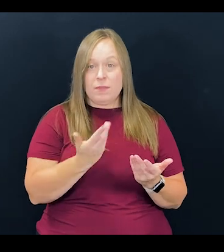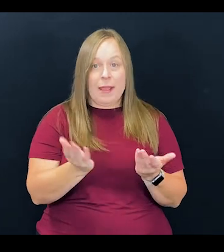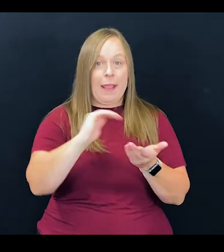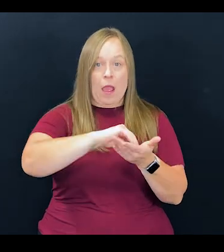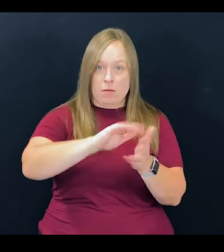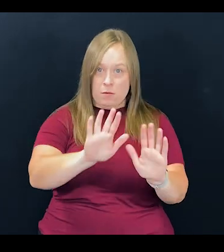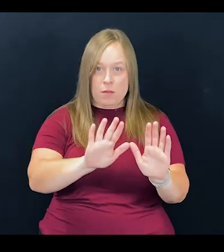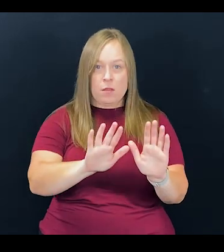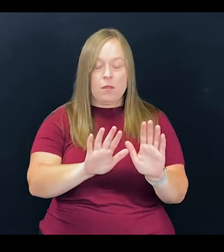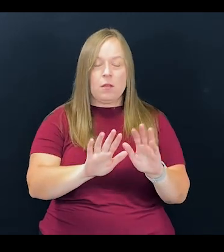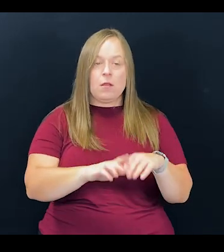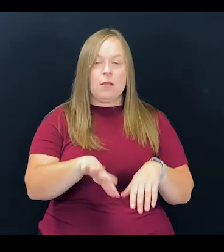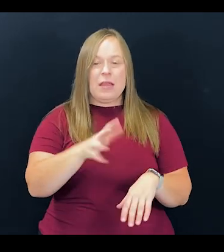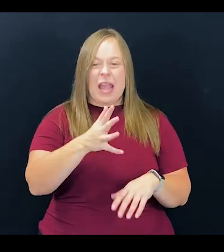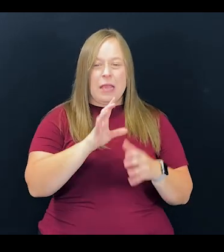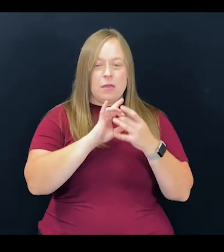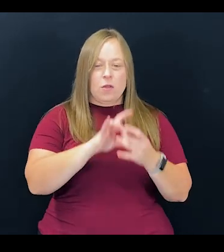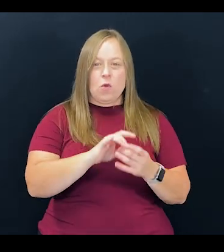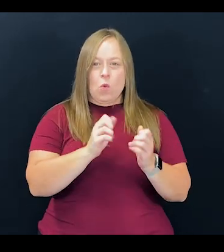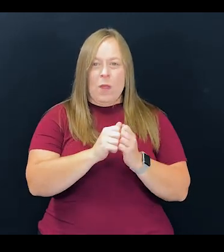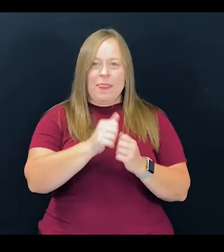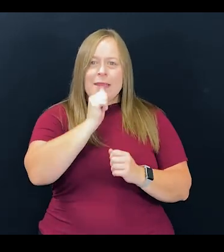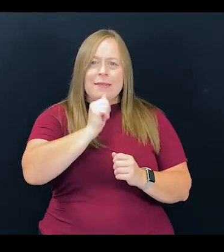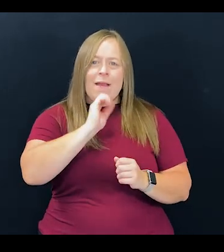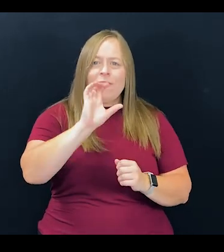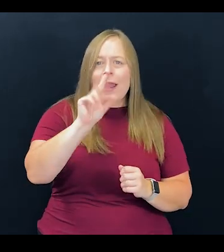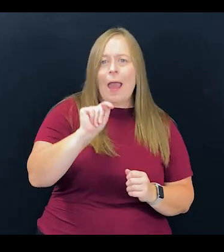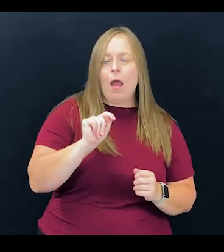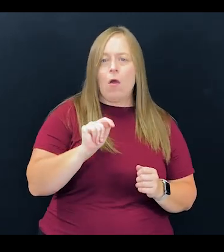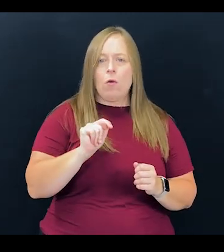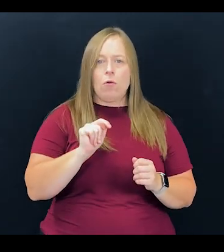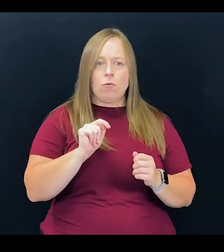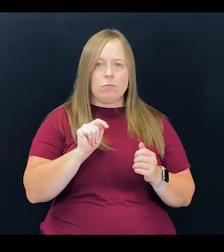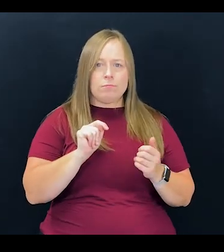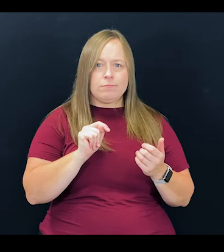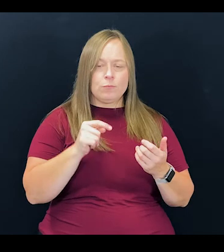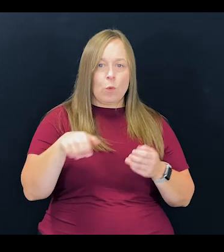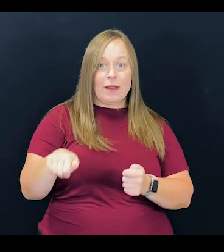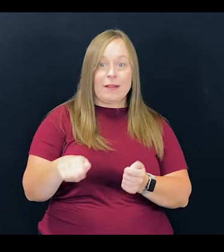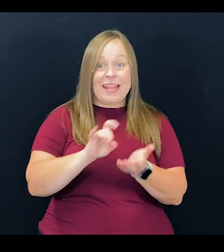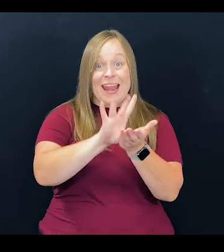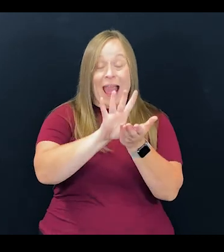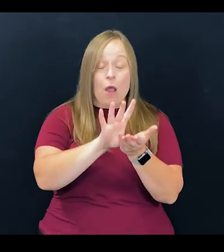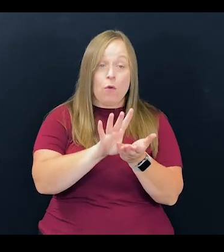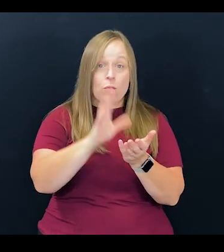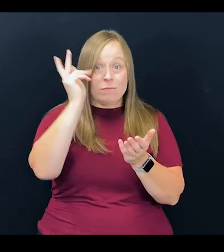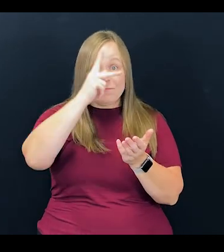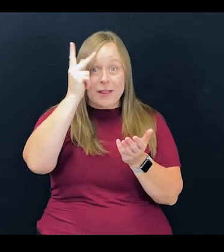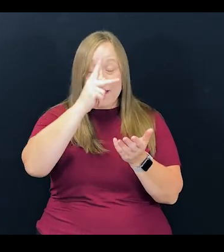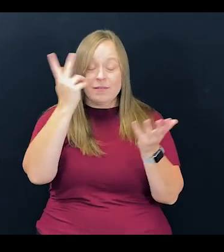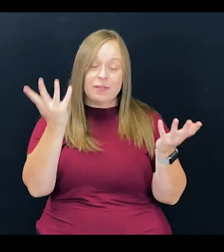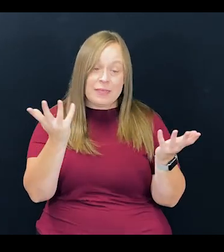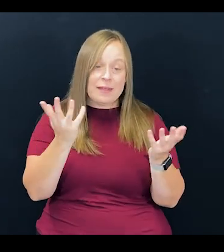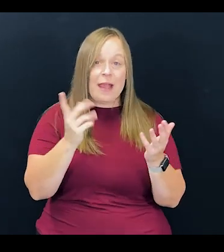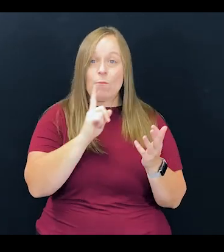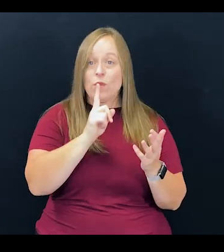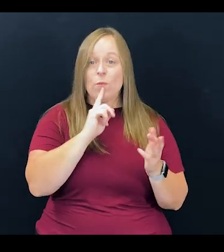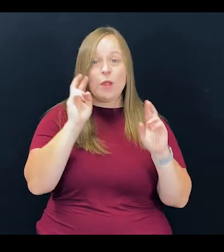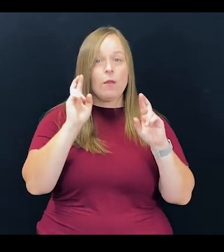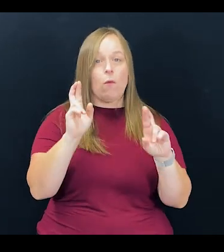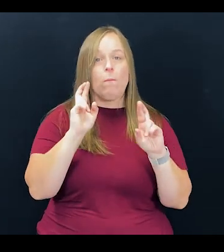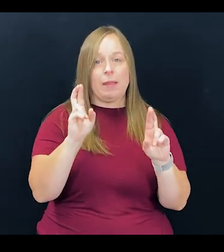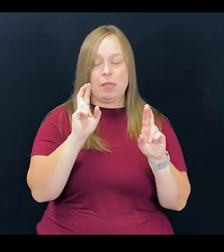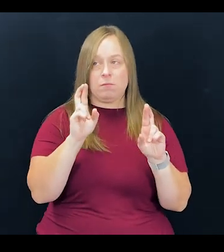think that, again, kind of with the tough it out or get out mentality and